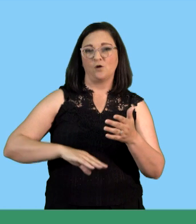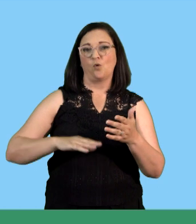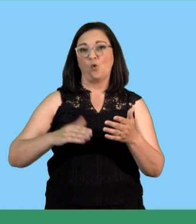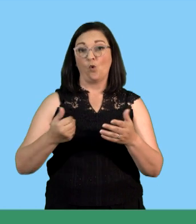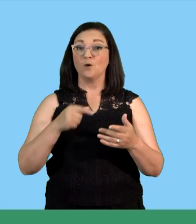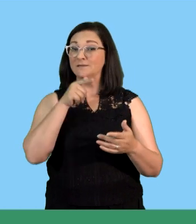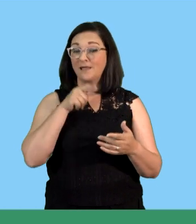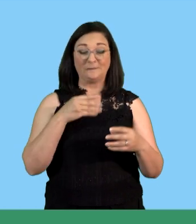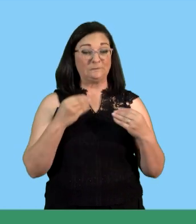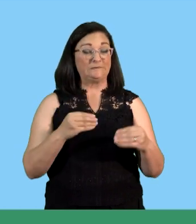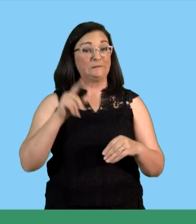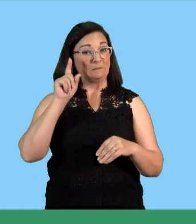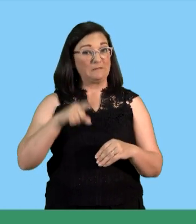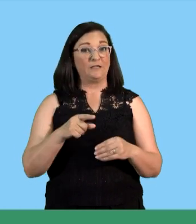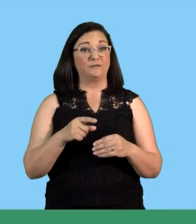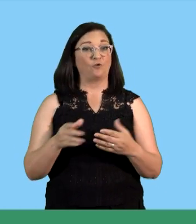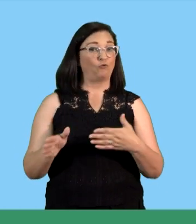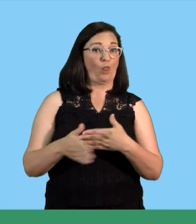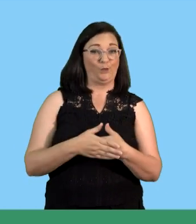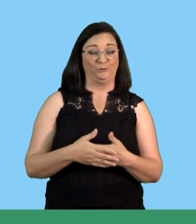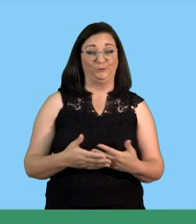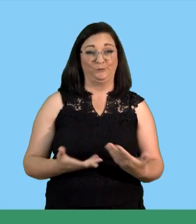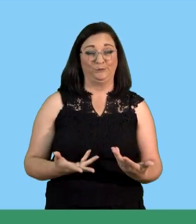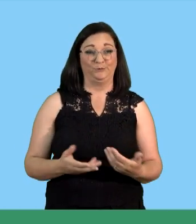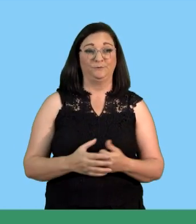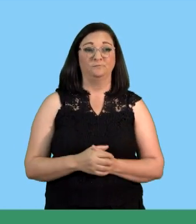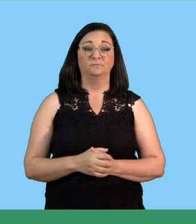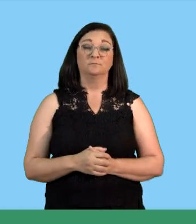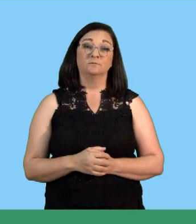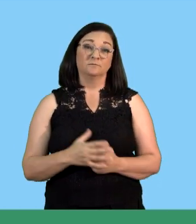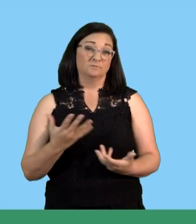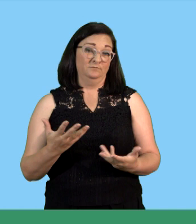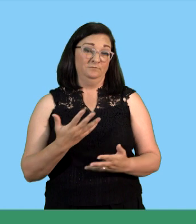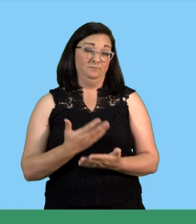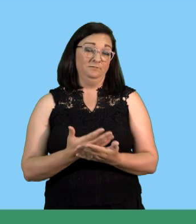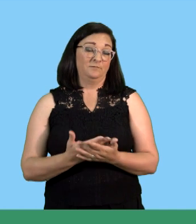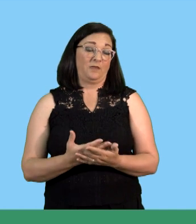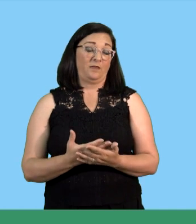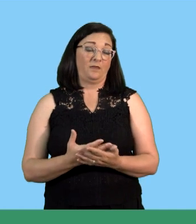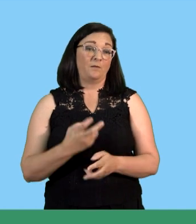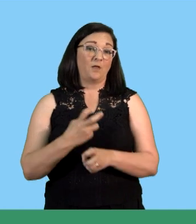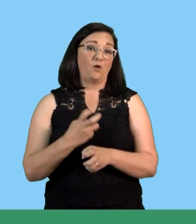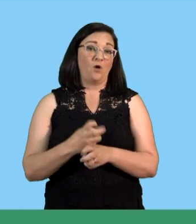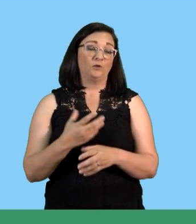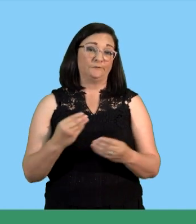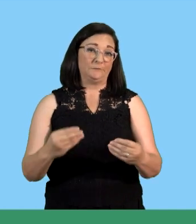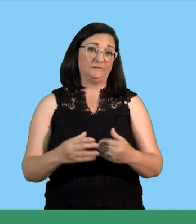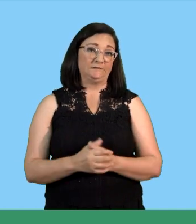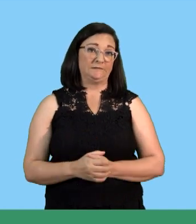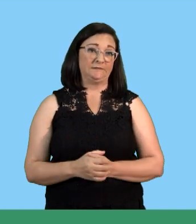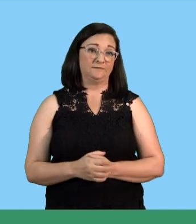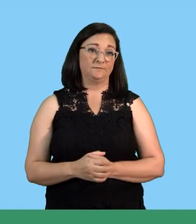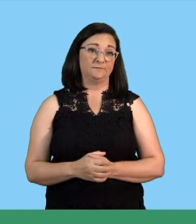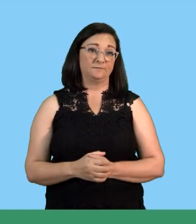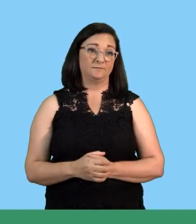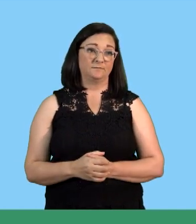your business entirely. So you can imagine of what of how this is going to look